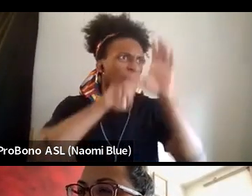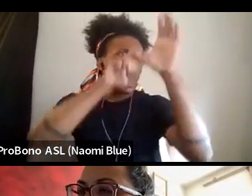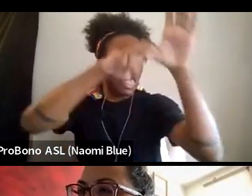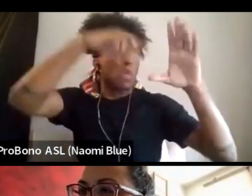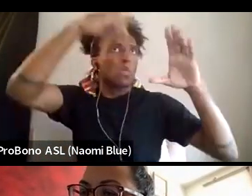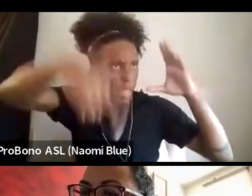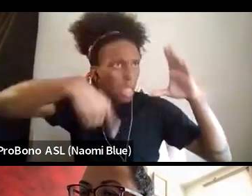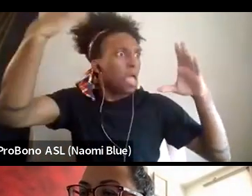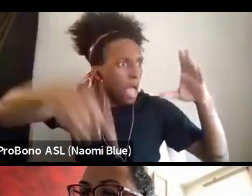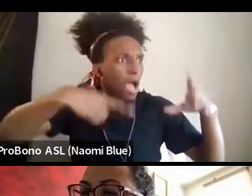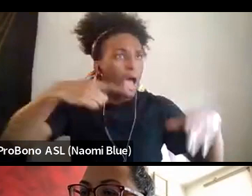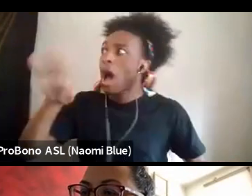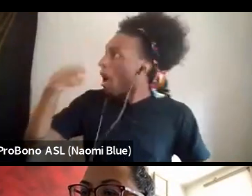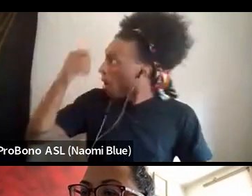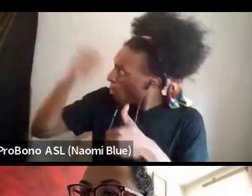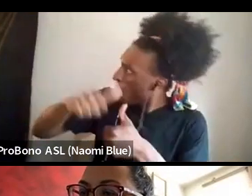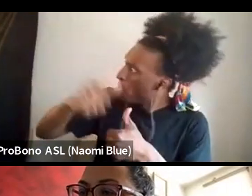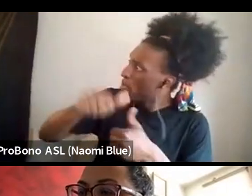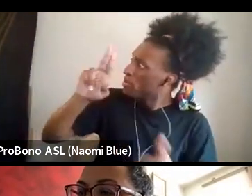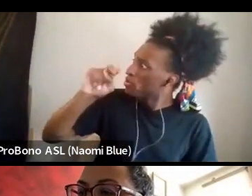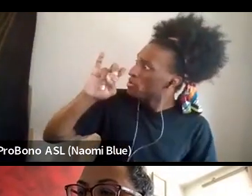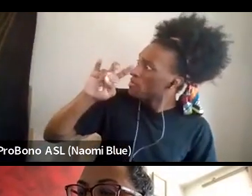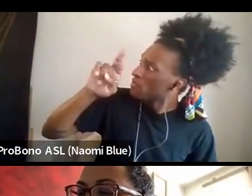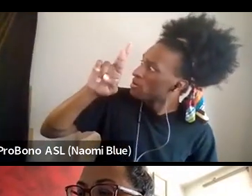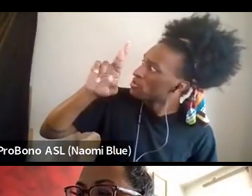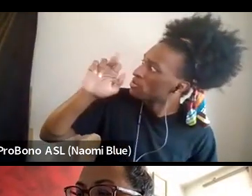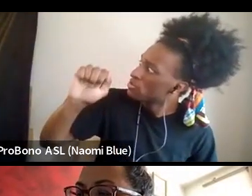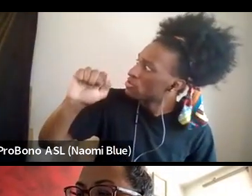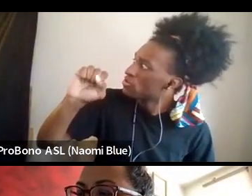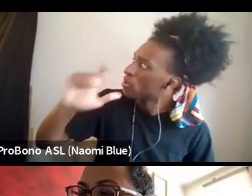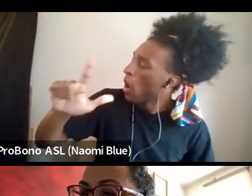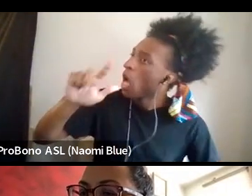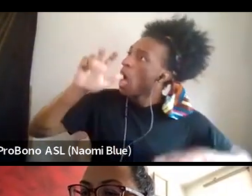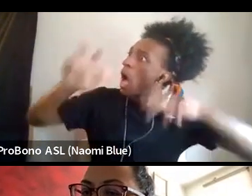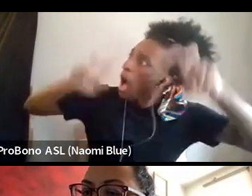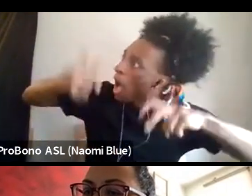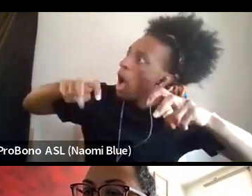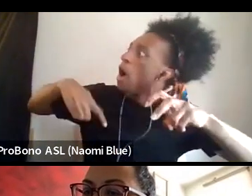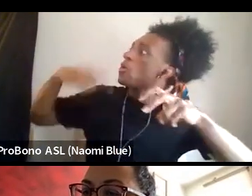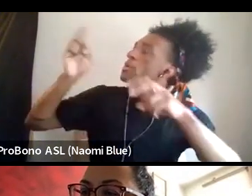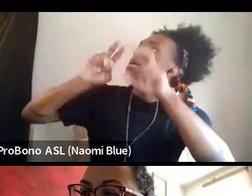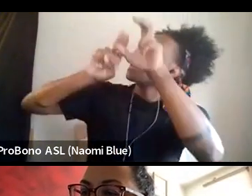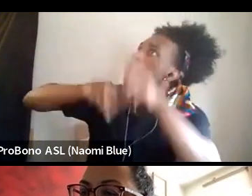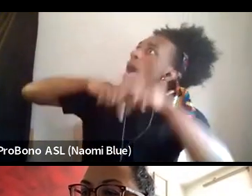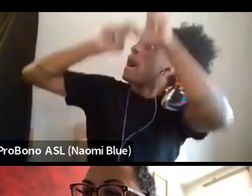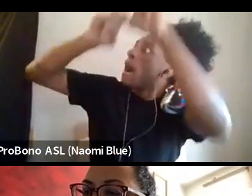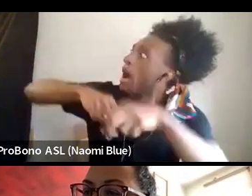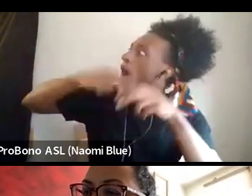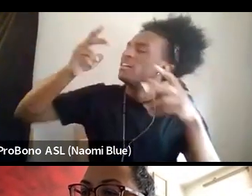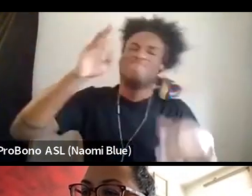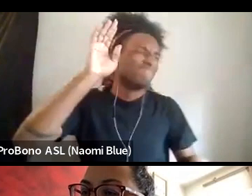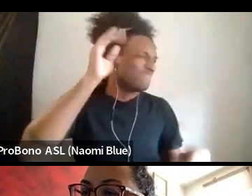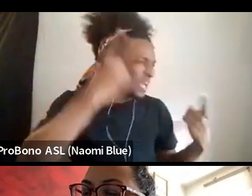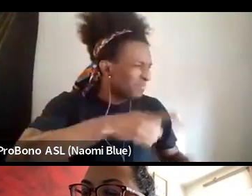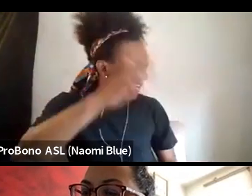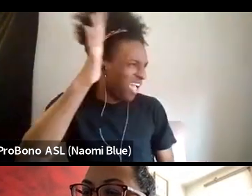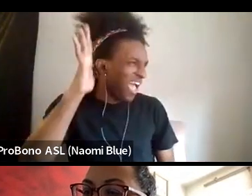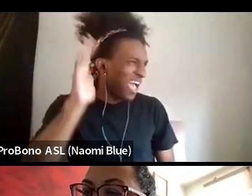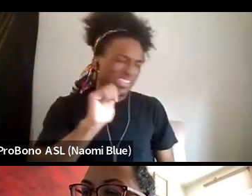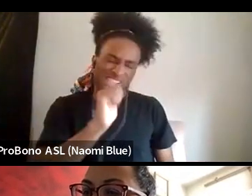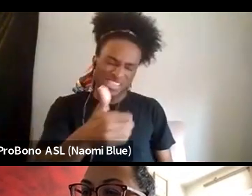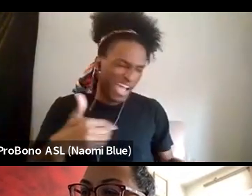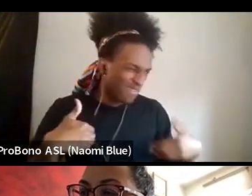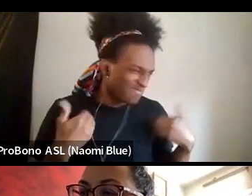to ride the Hulk at Universals all the time. That was moons ago. I'm not the same young chicken I used to be. One day